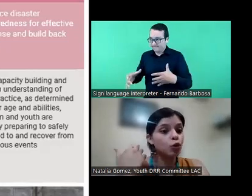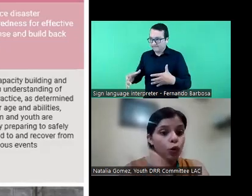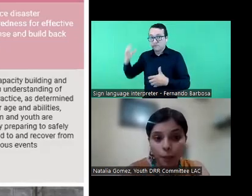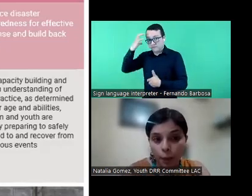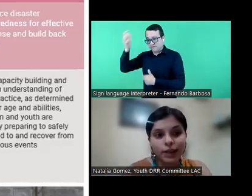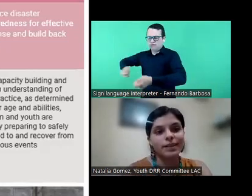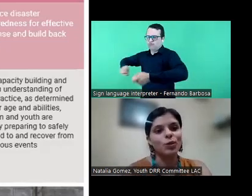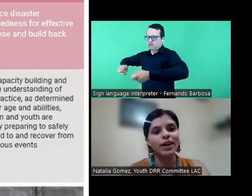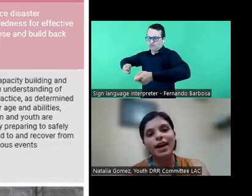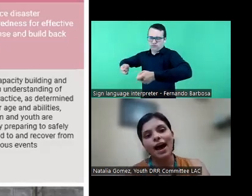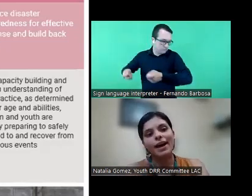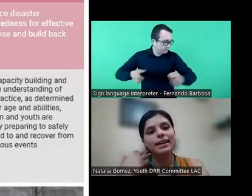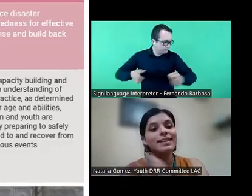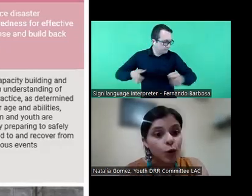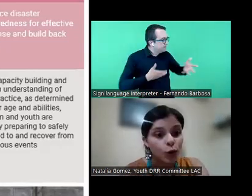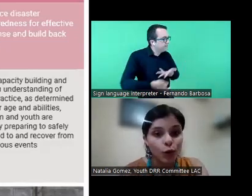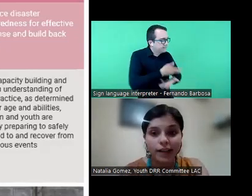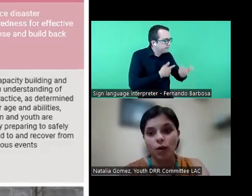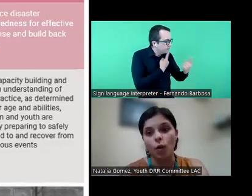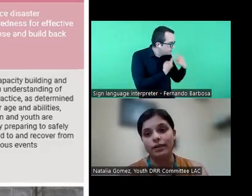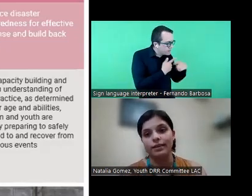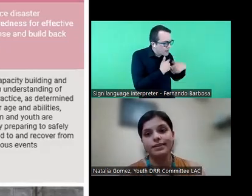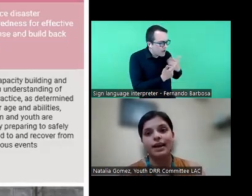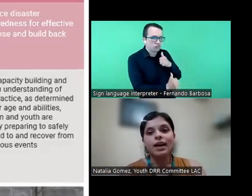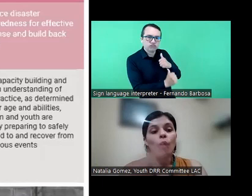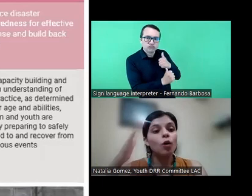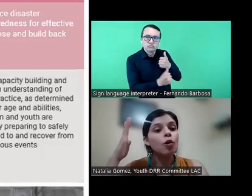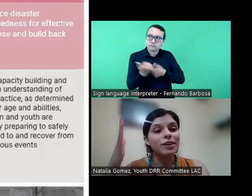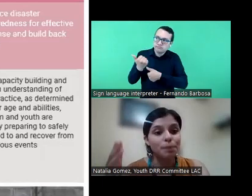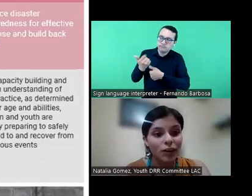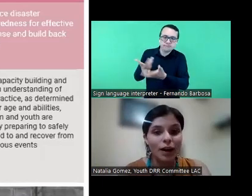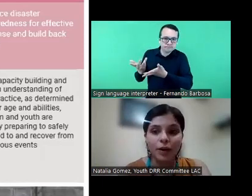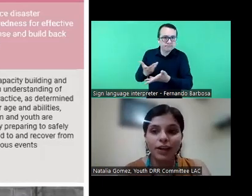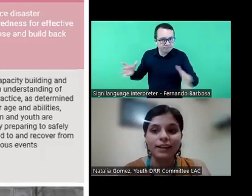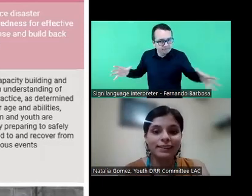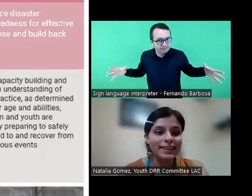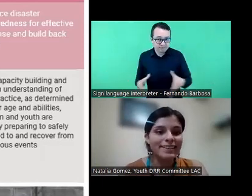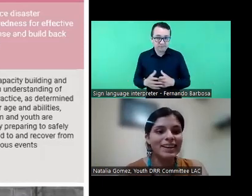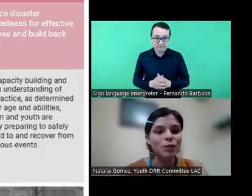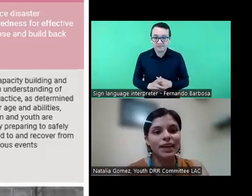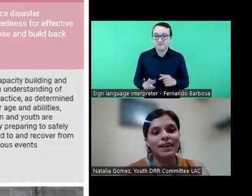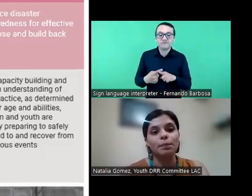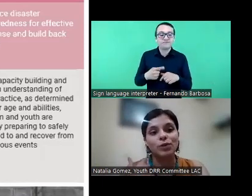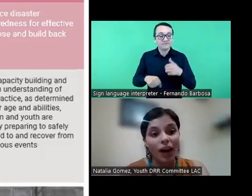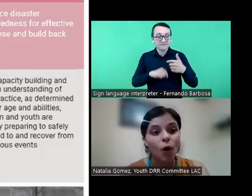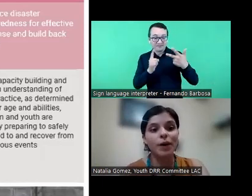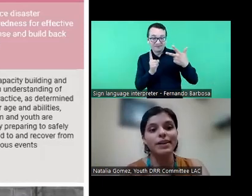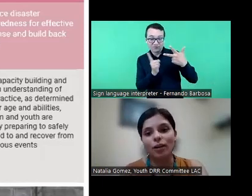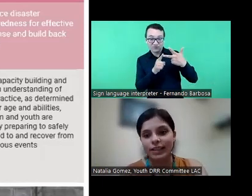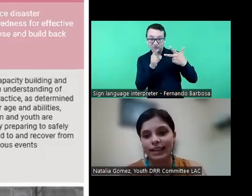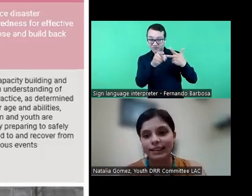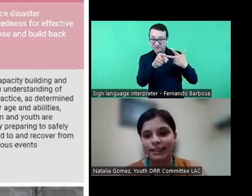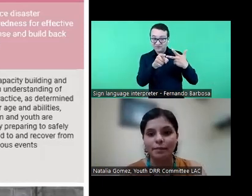in their strategies, in the working groups, in the advising groups, and in the governance stakeholders. Now, in regards